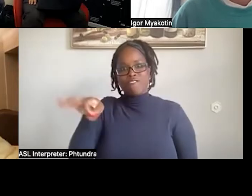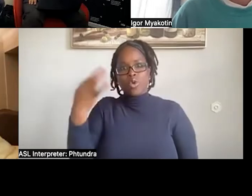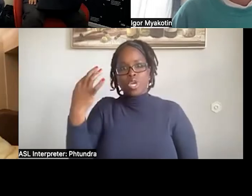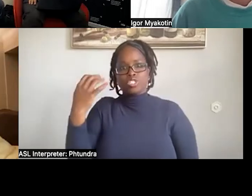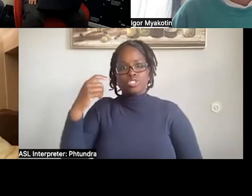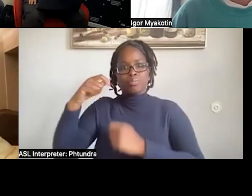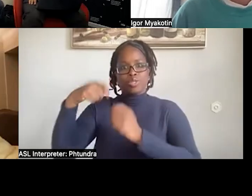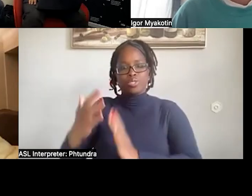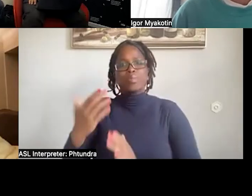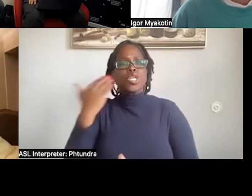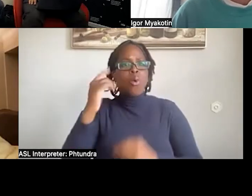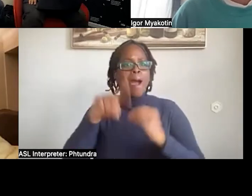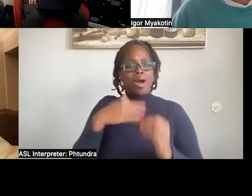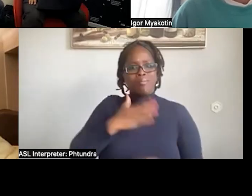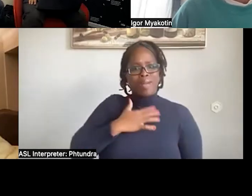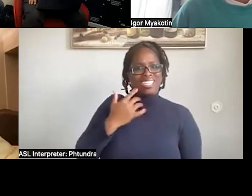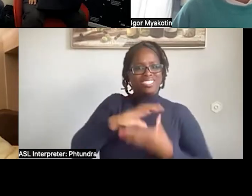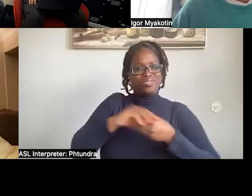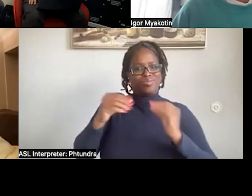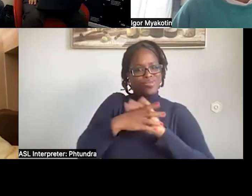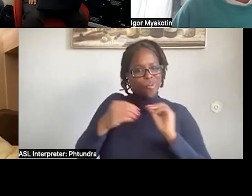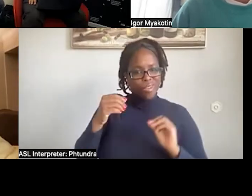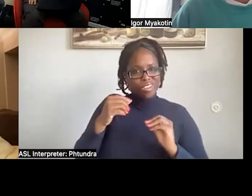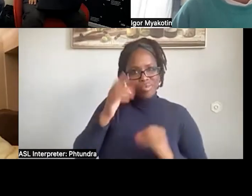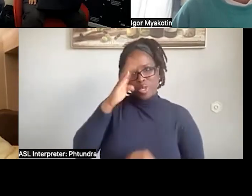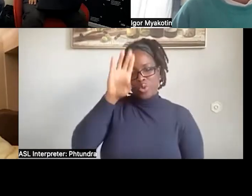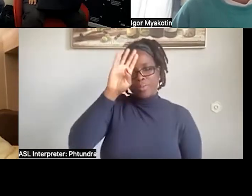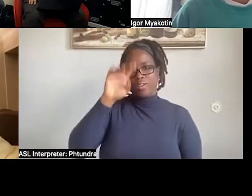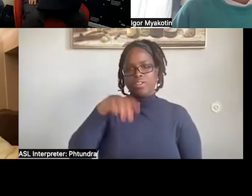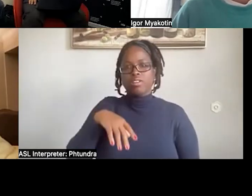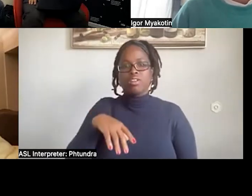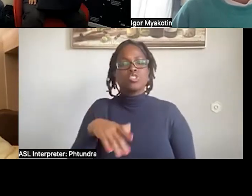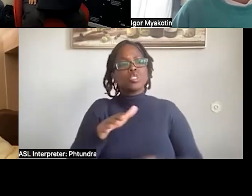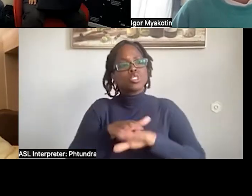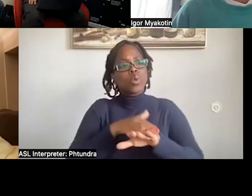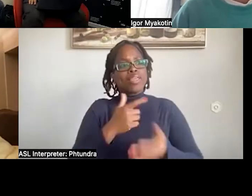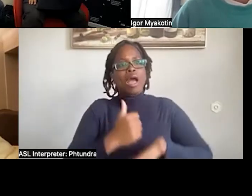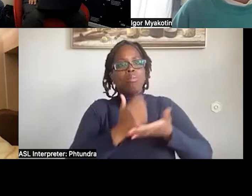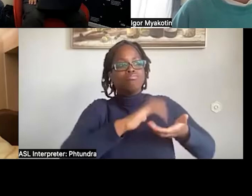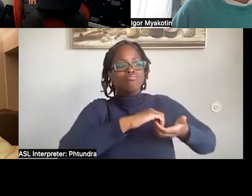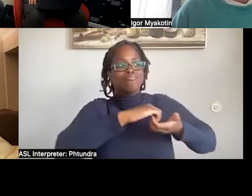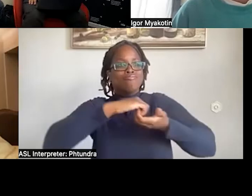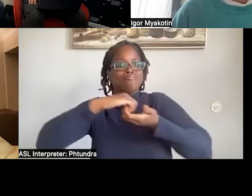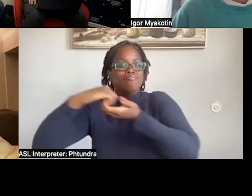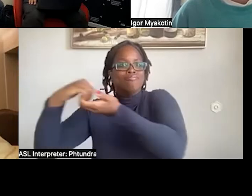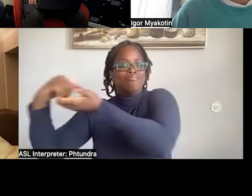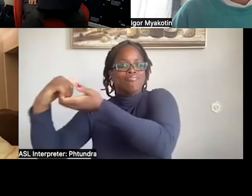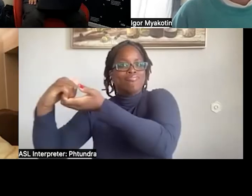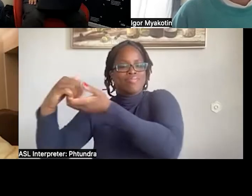reality, and adapt slowly to a new way of producing. And right now